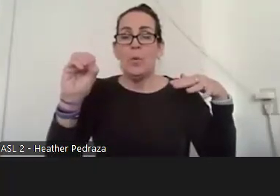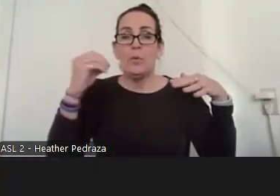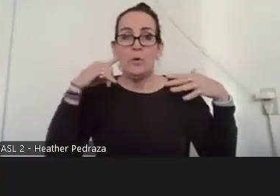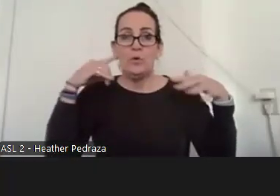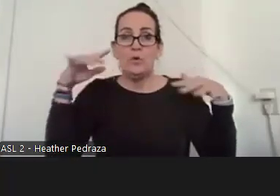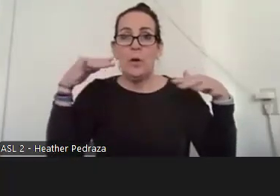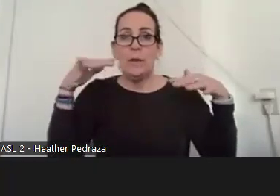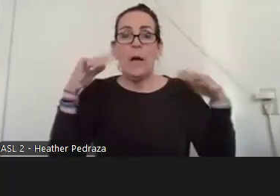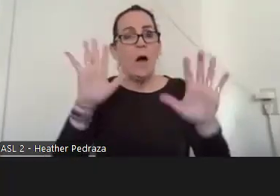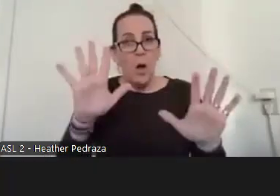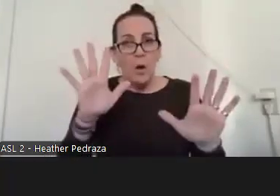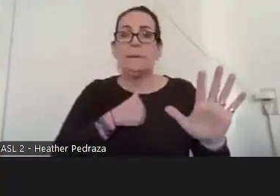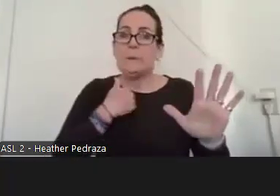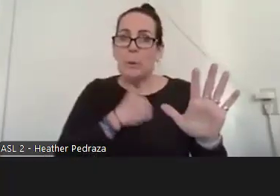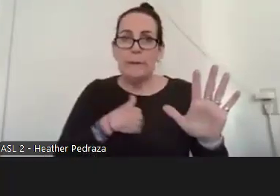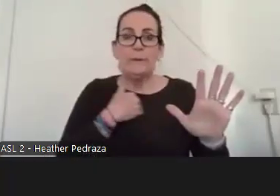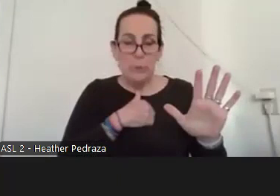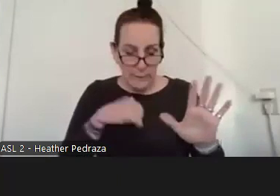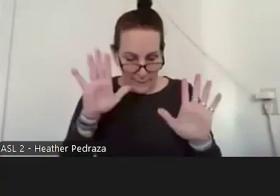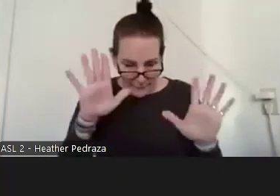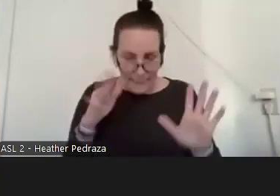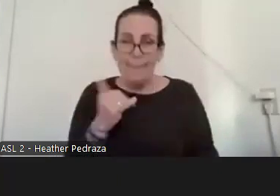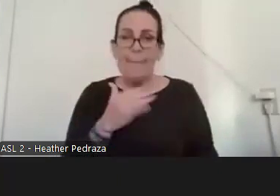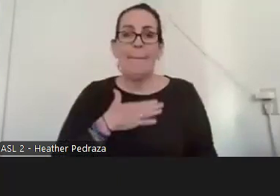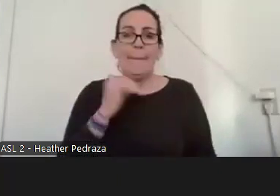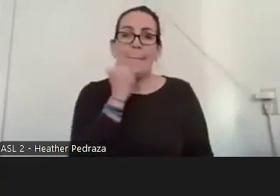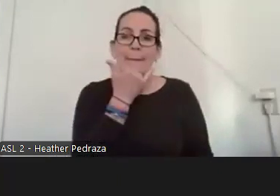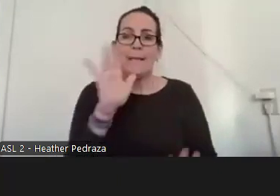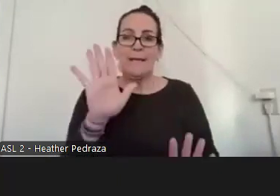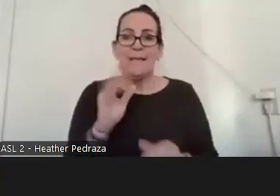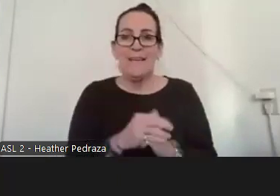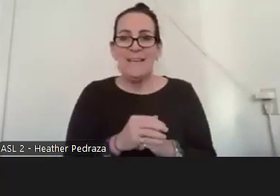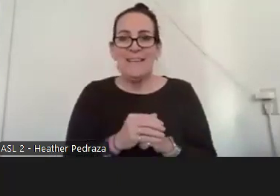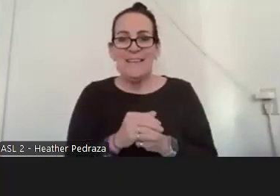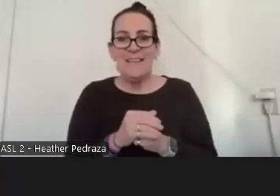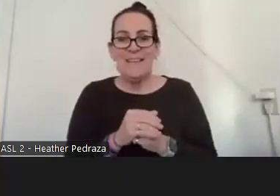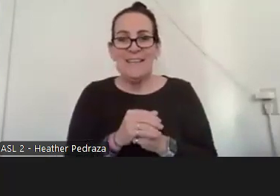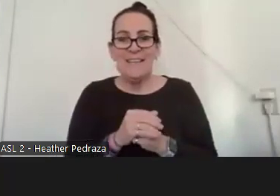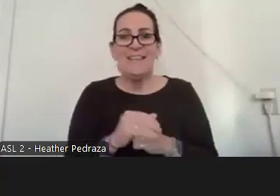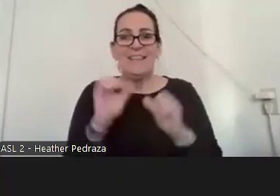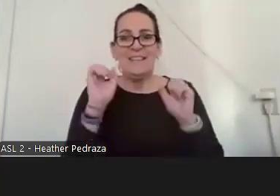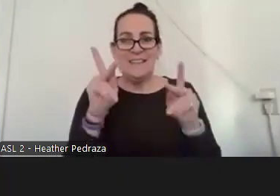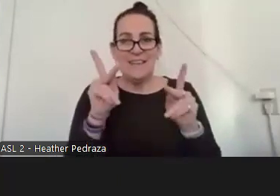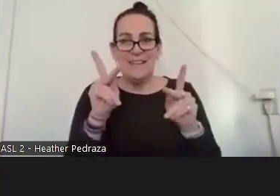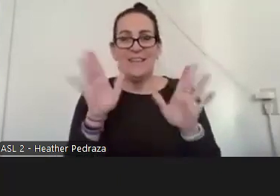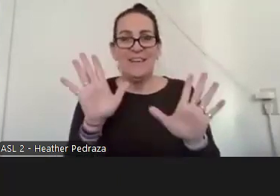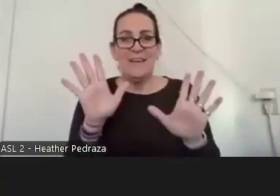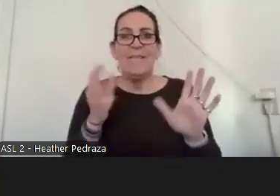You'd think I'd learn at this point. Sorry. Right. Okay, I'm done.